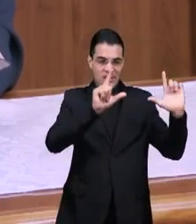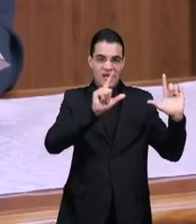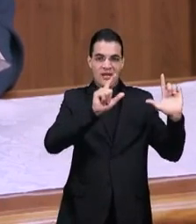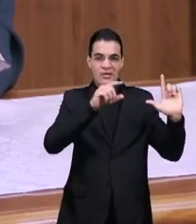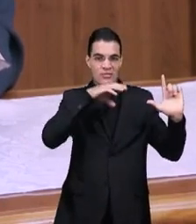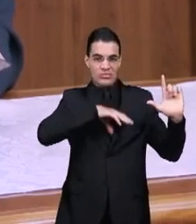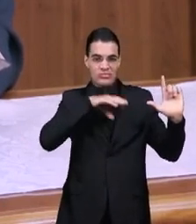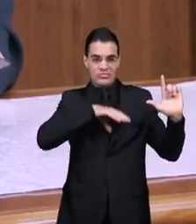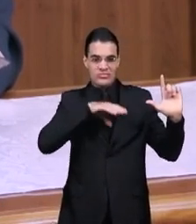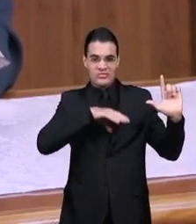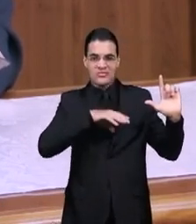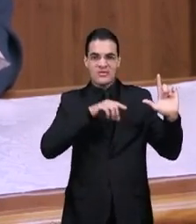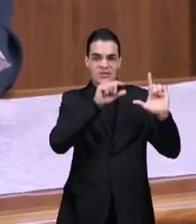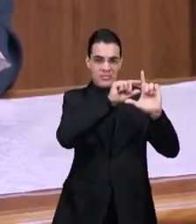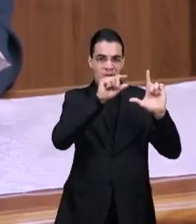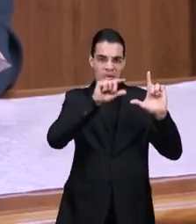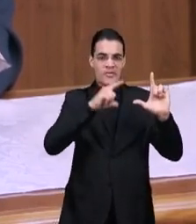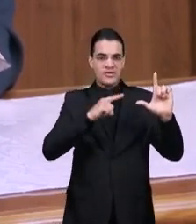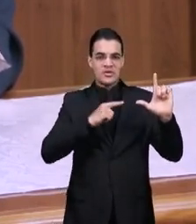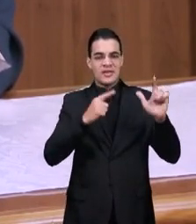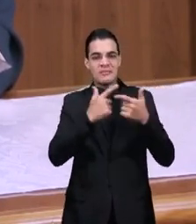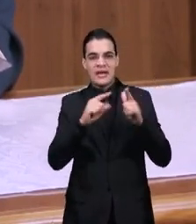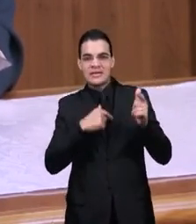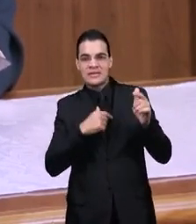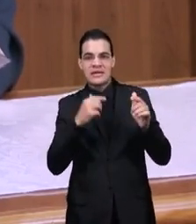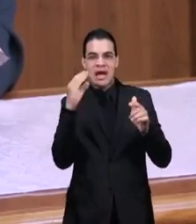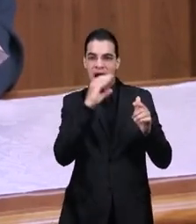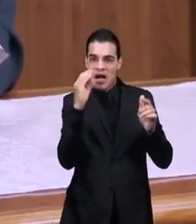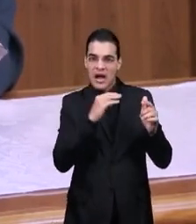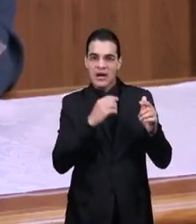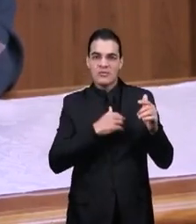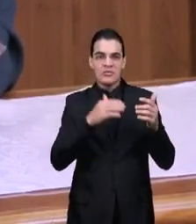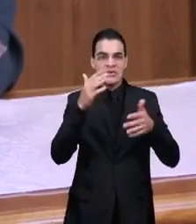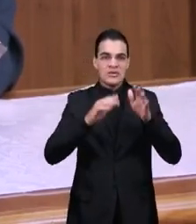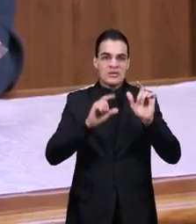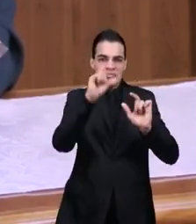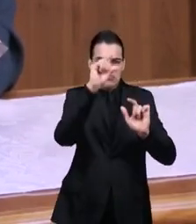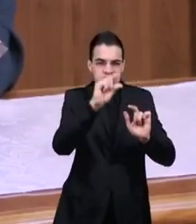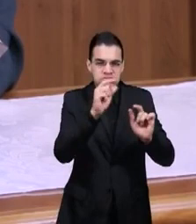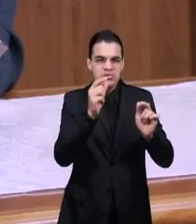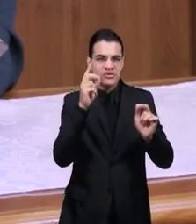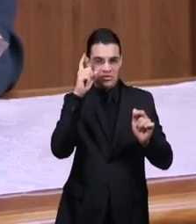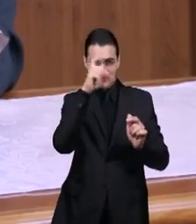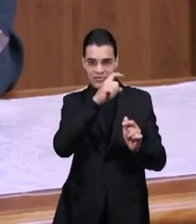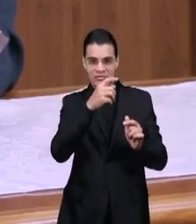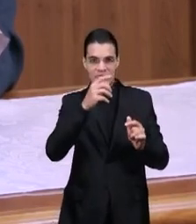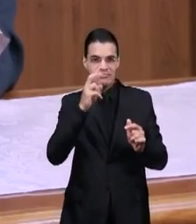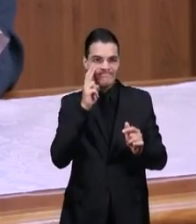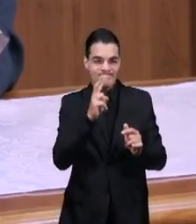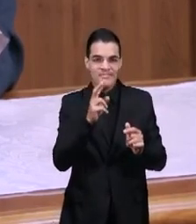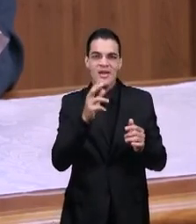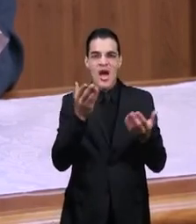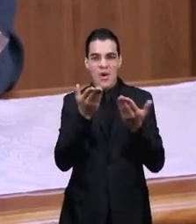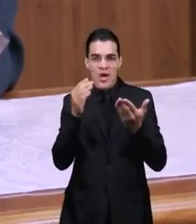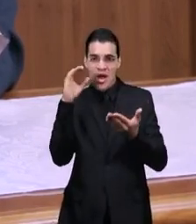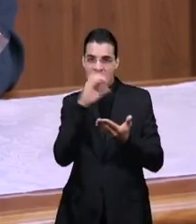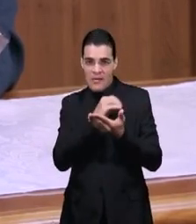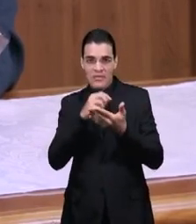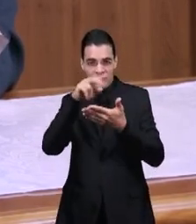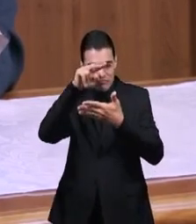people may have had difficulty to understand these letters because they were so small in the font. I'd like to